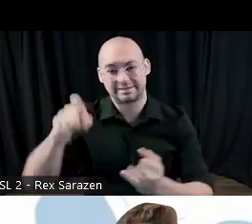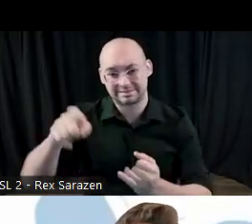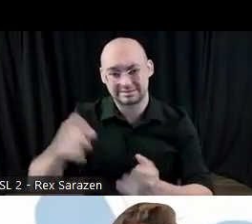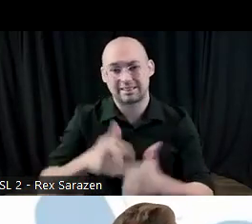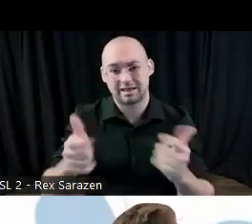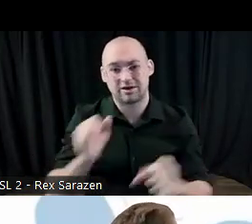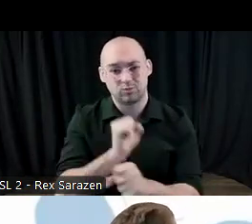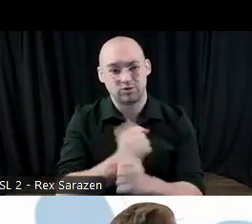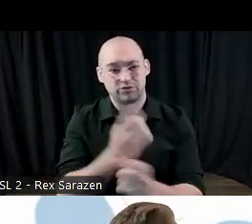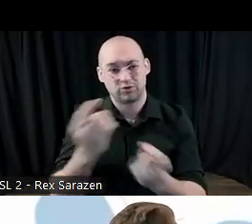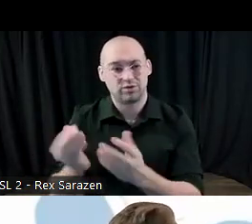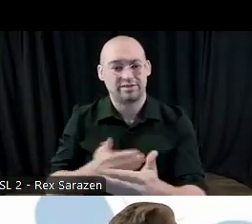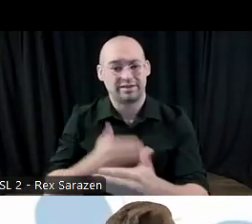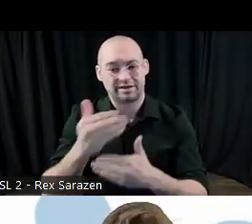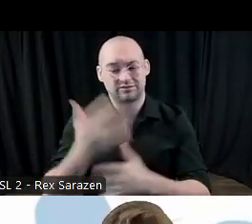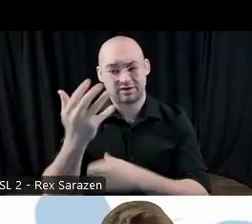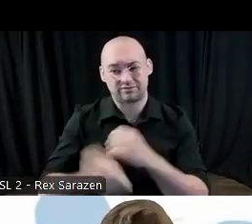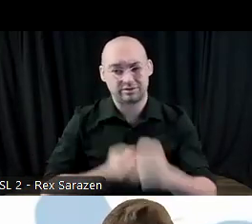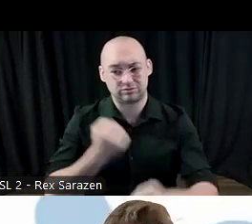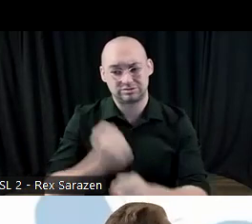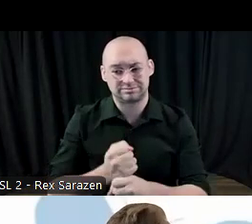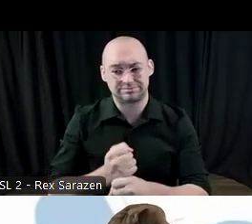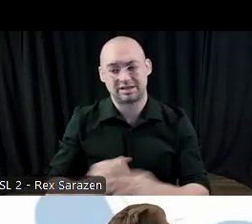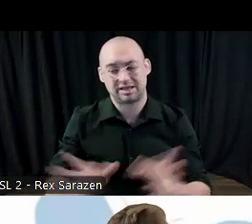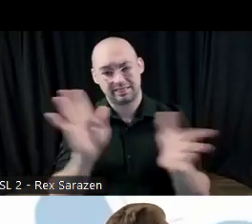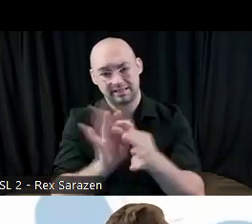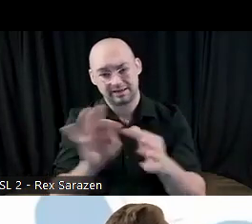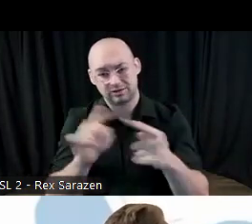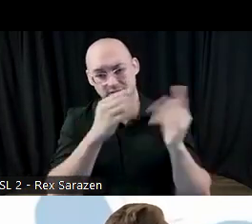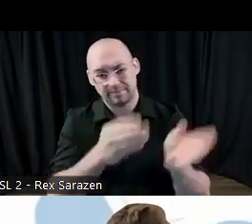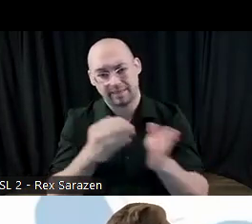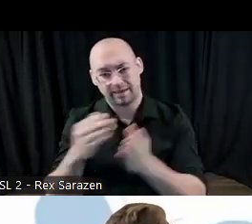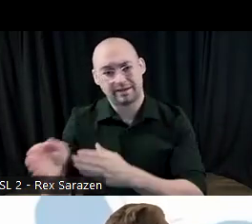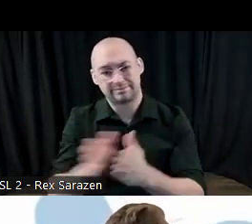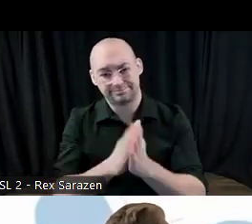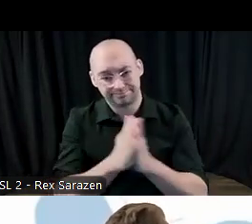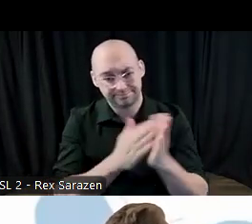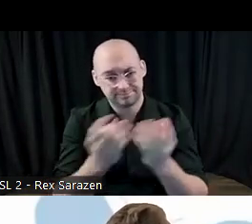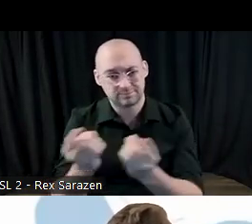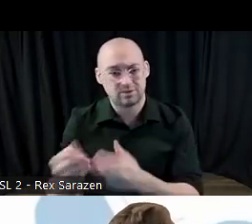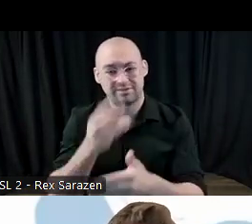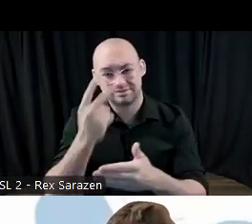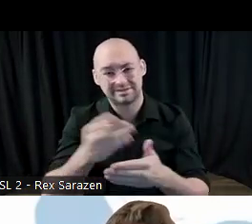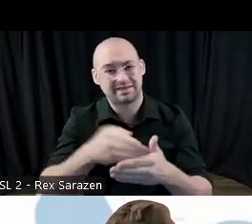over the next 5 years. The link to the plan initiatives can be found at the end of your agenda.